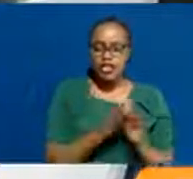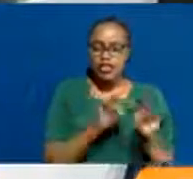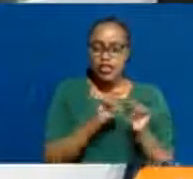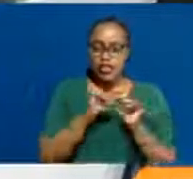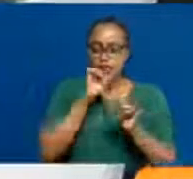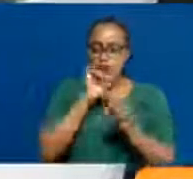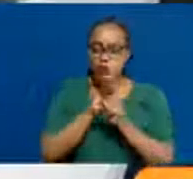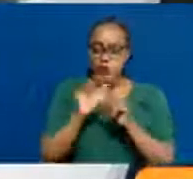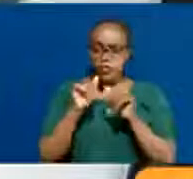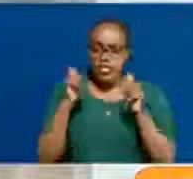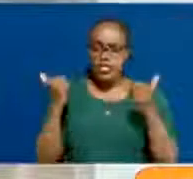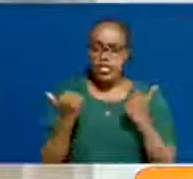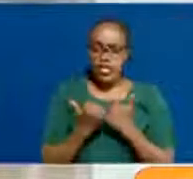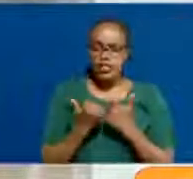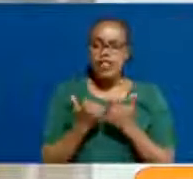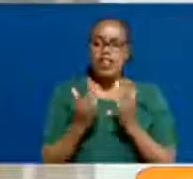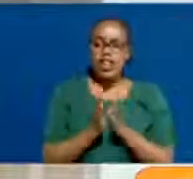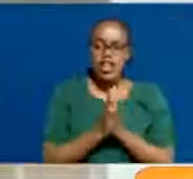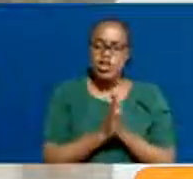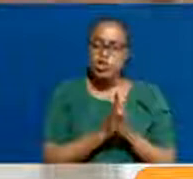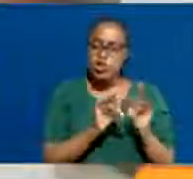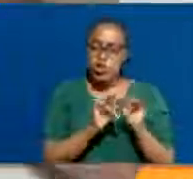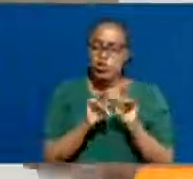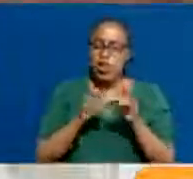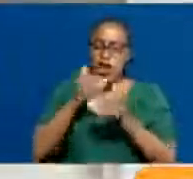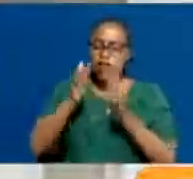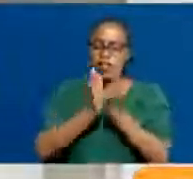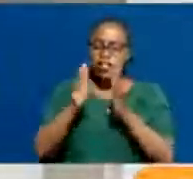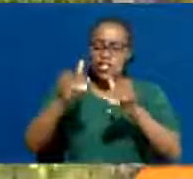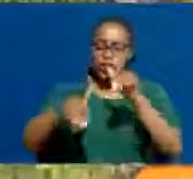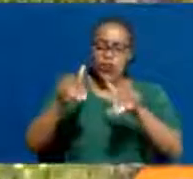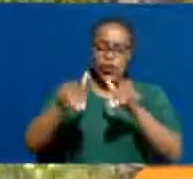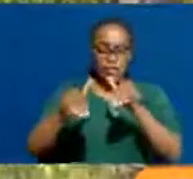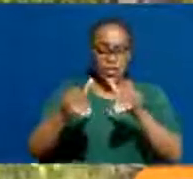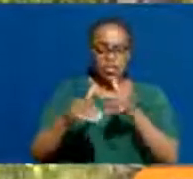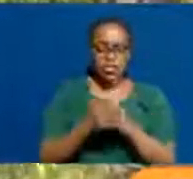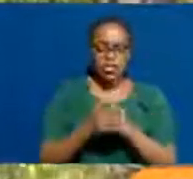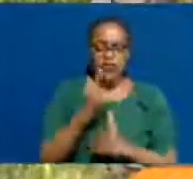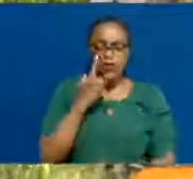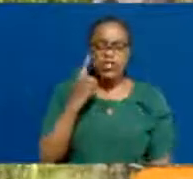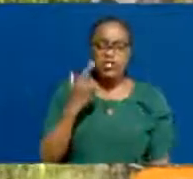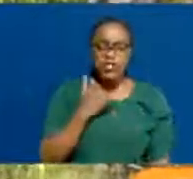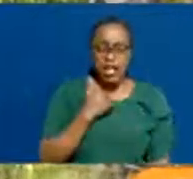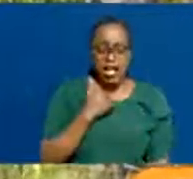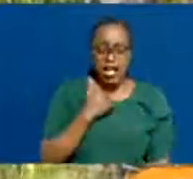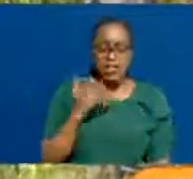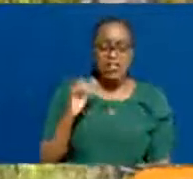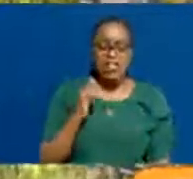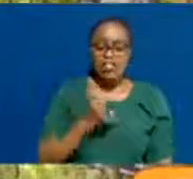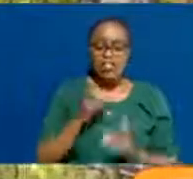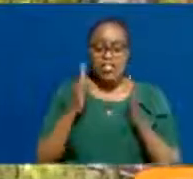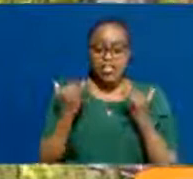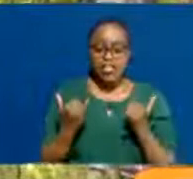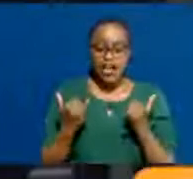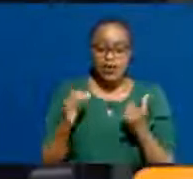services as agents in the August 9th general election. The two who've since named the cow Senator